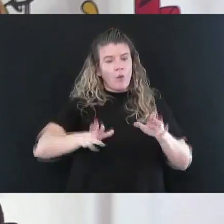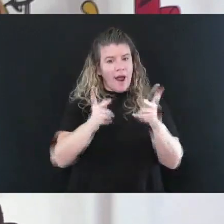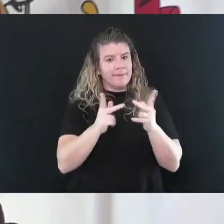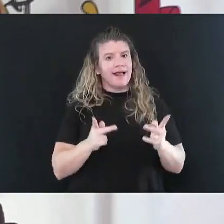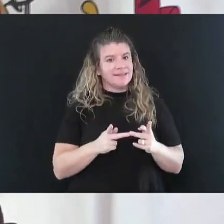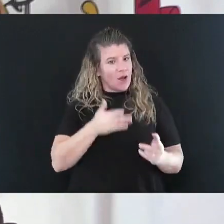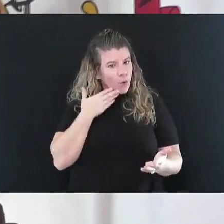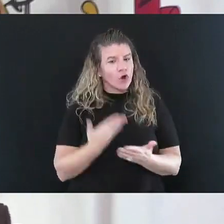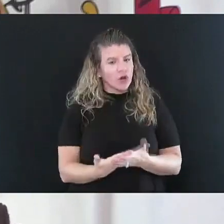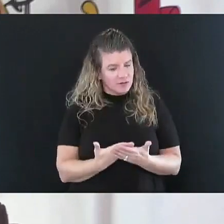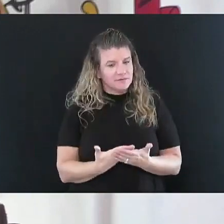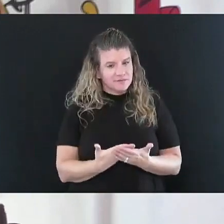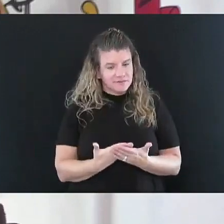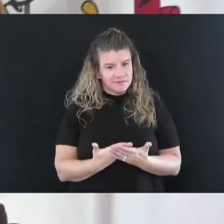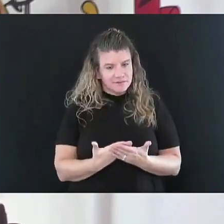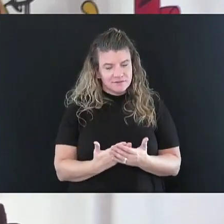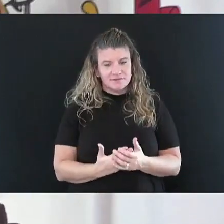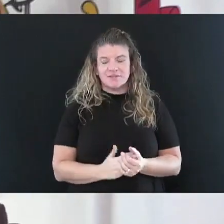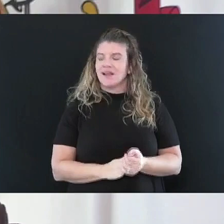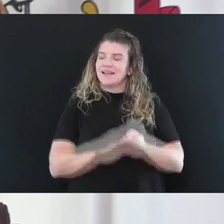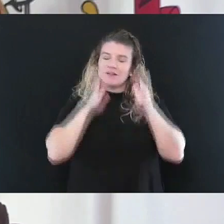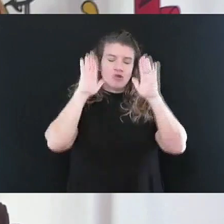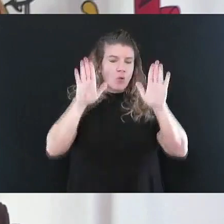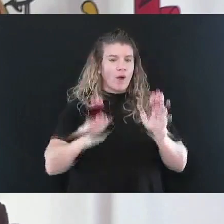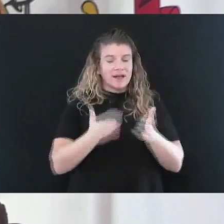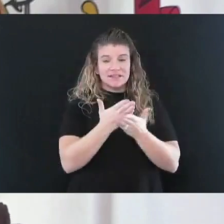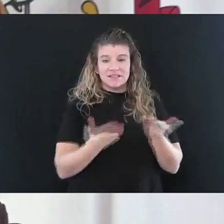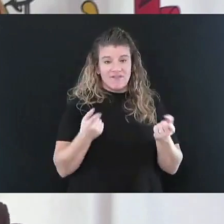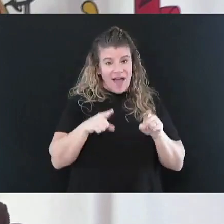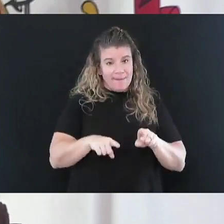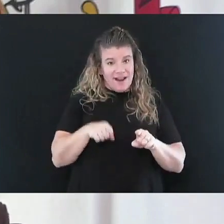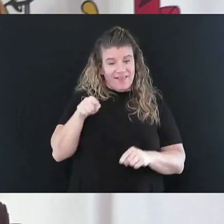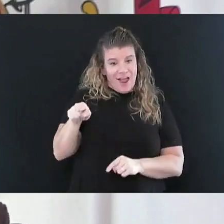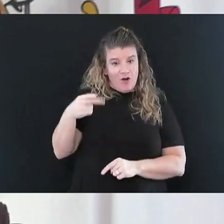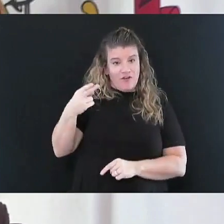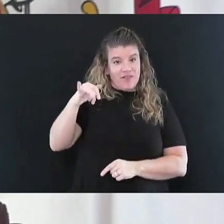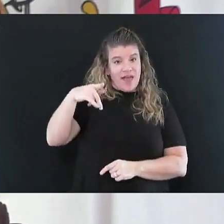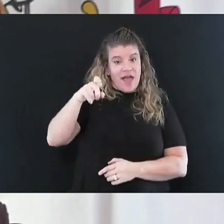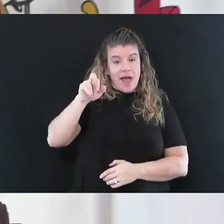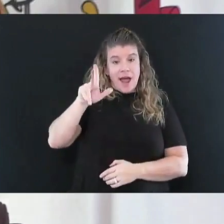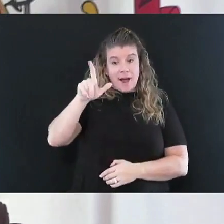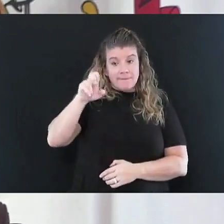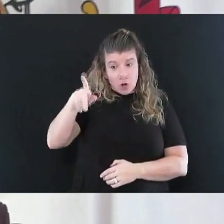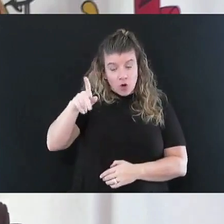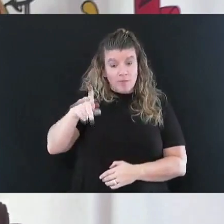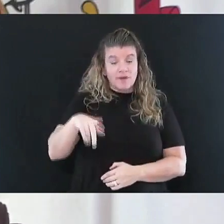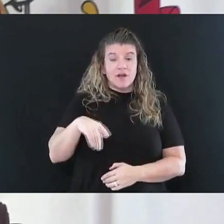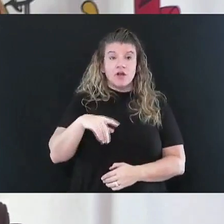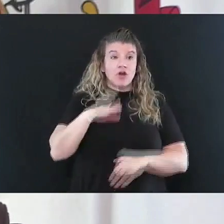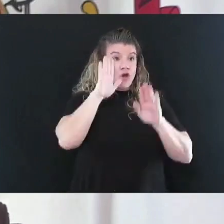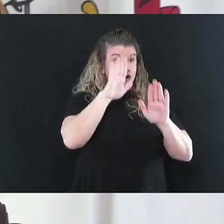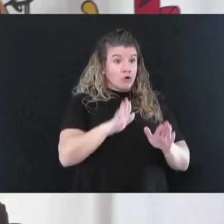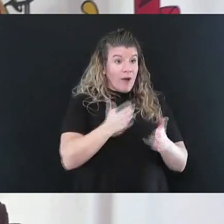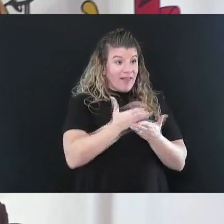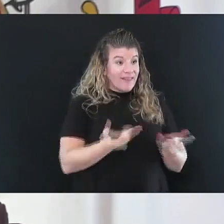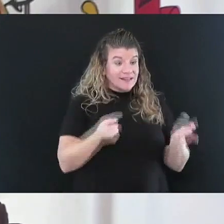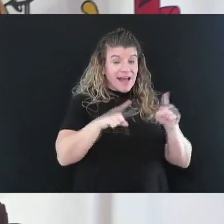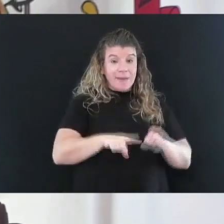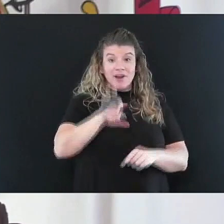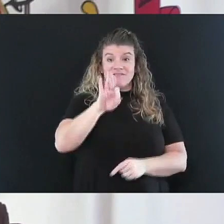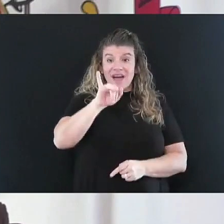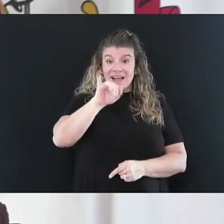good we are. So great stuff happening at Hyperloop, great stuff happening at Pfizer.